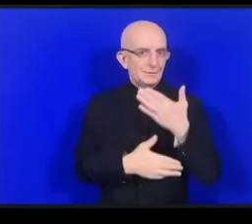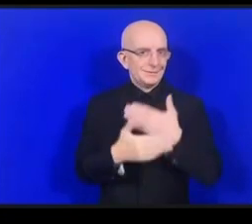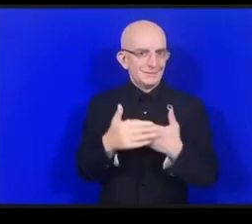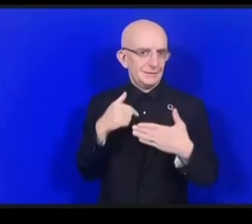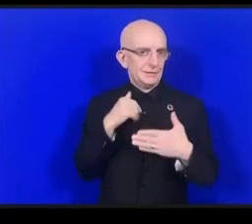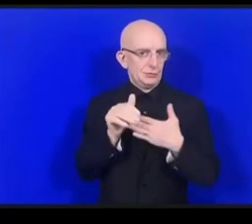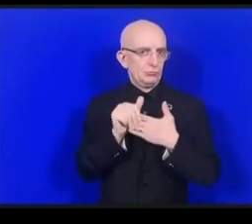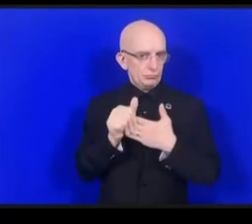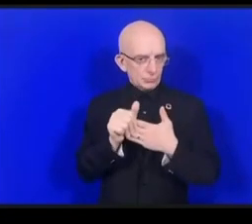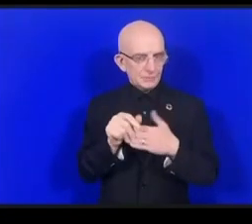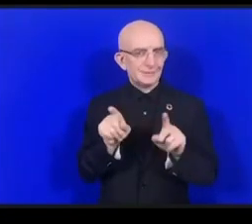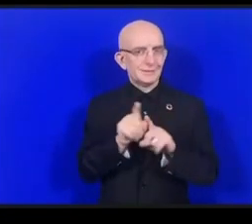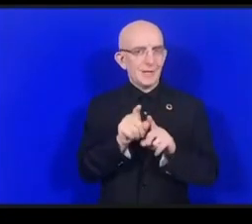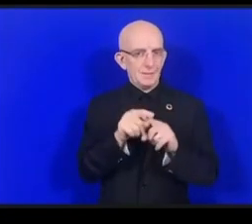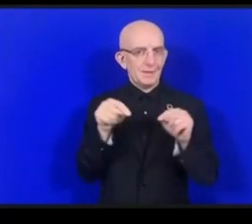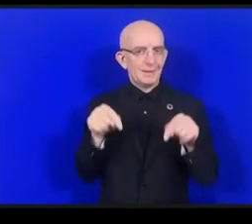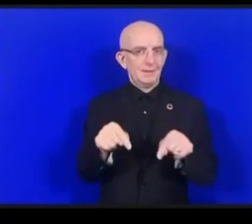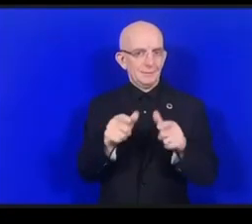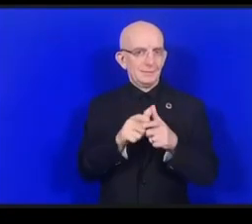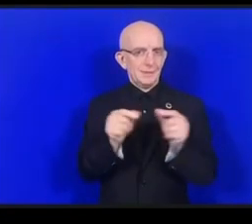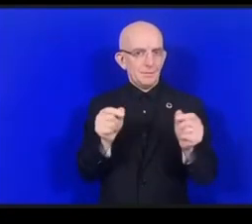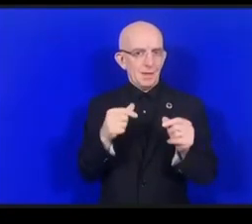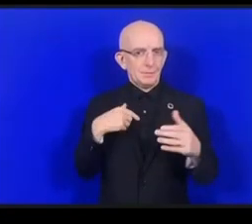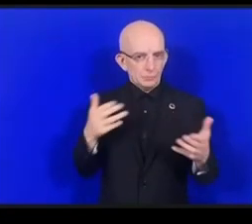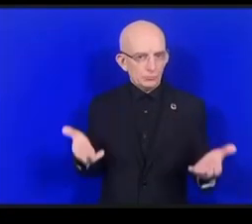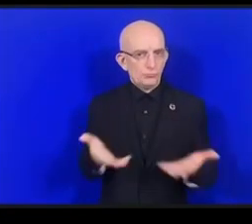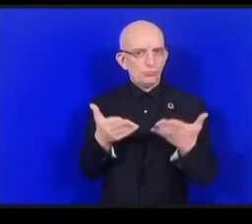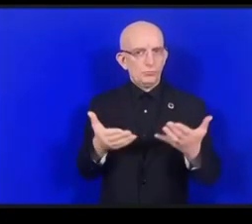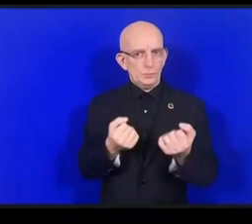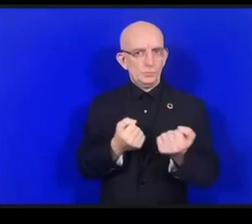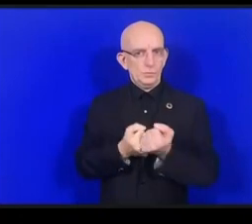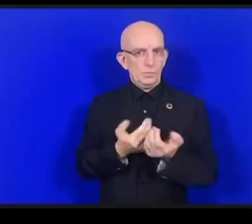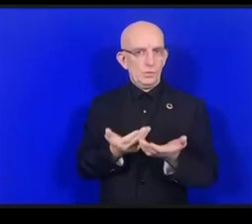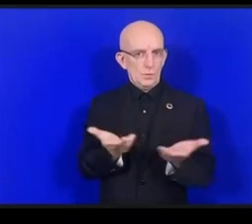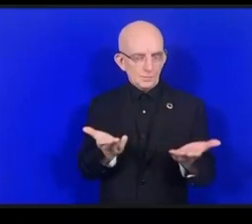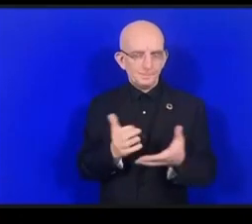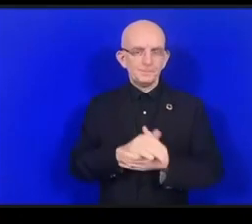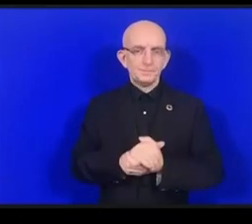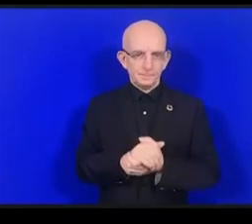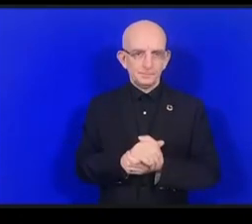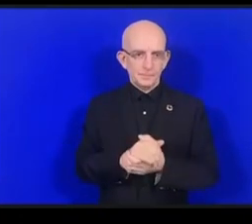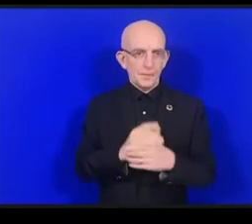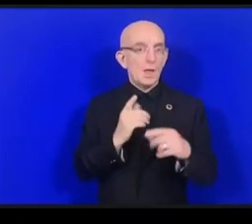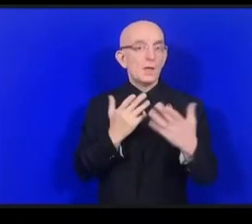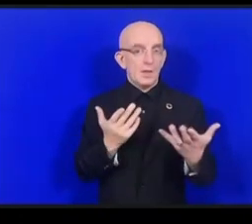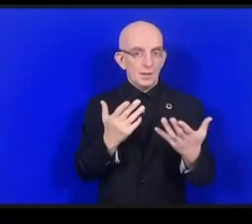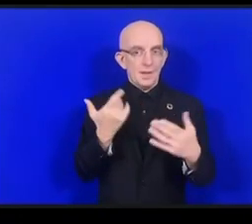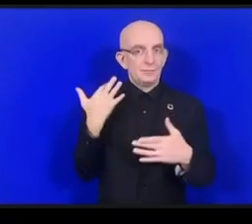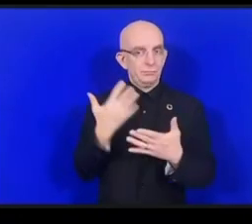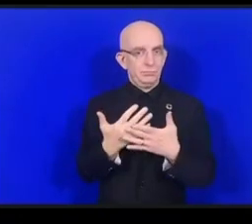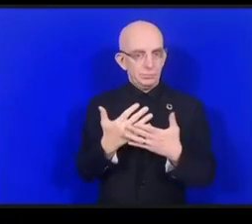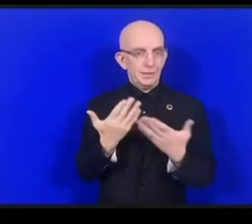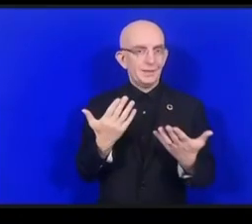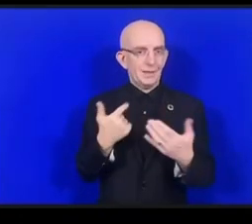After a traffic accident, I studied actively at the Japan Rehabilitation